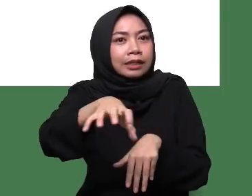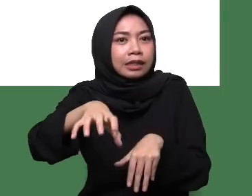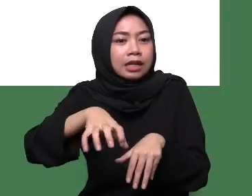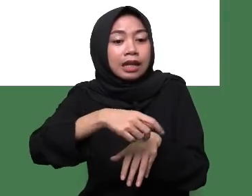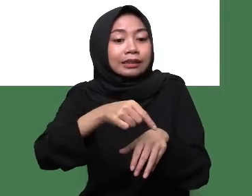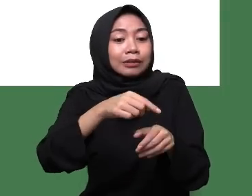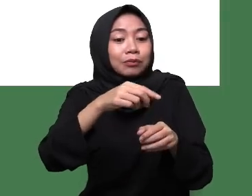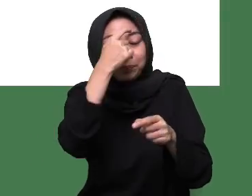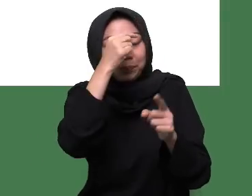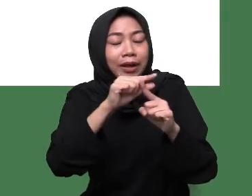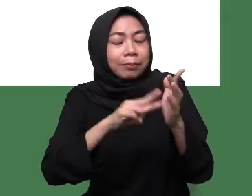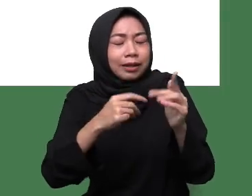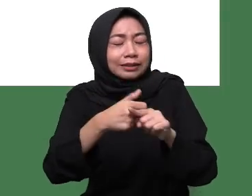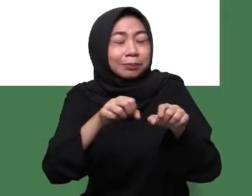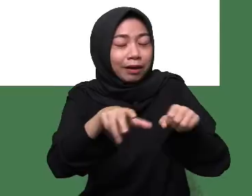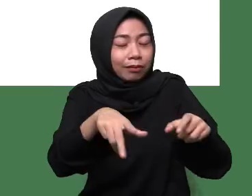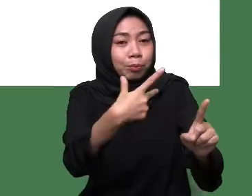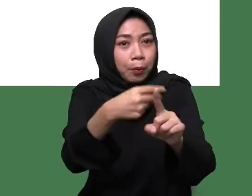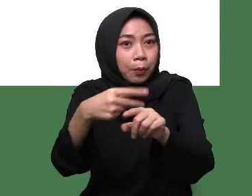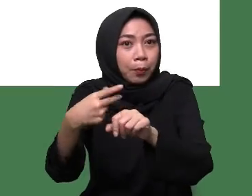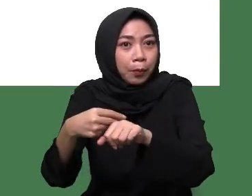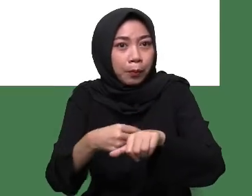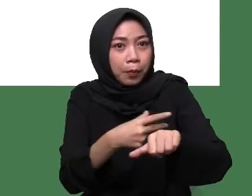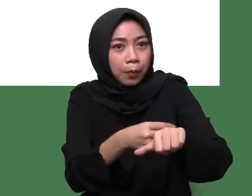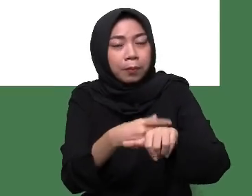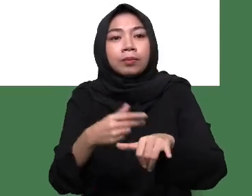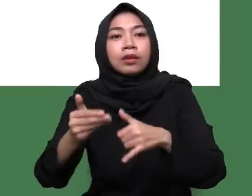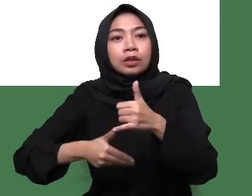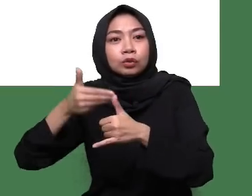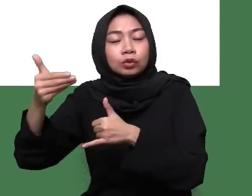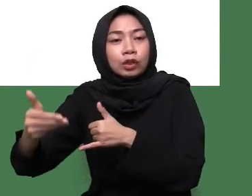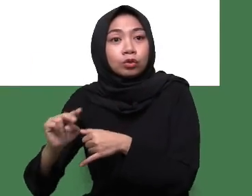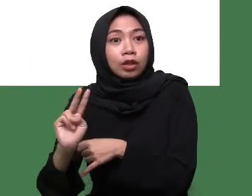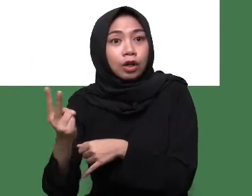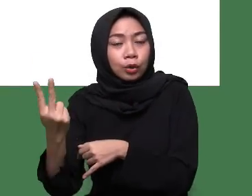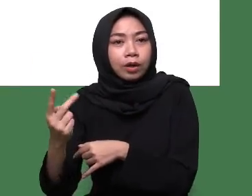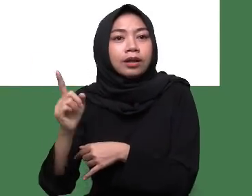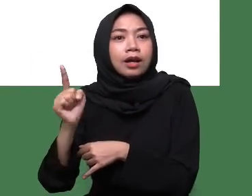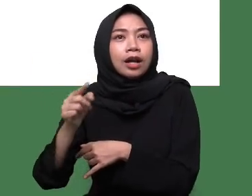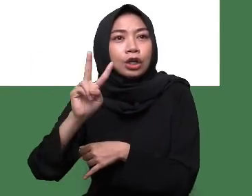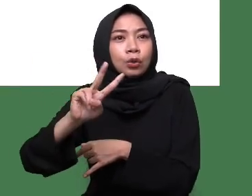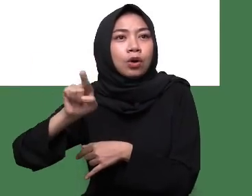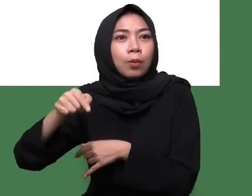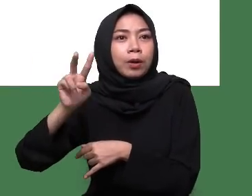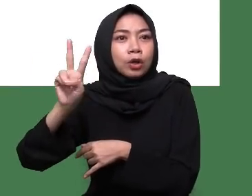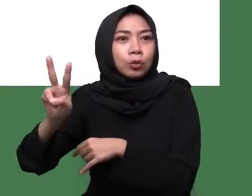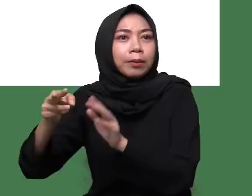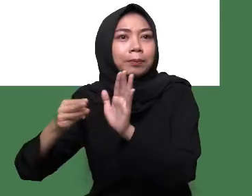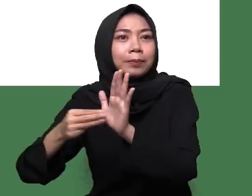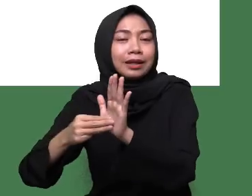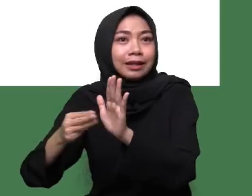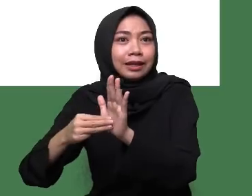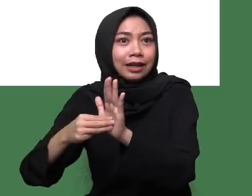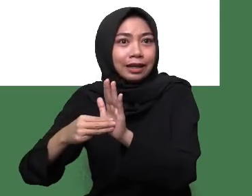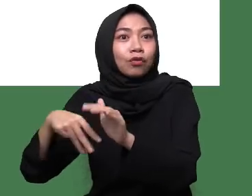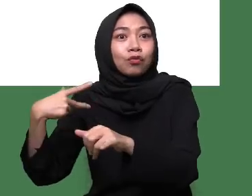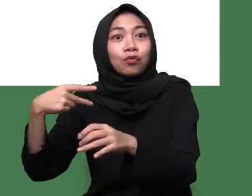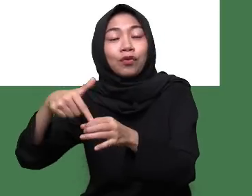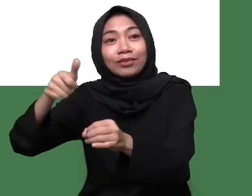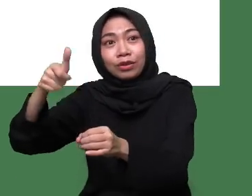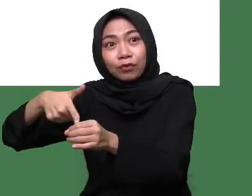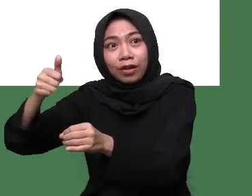vaccinated. And during the second phase, there are 2.2 million doses that currently in the distribution, and a few